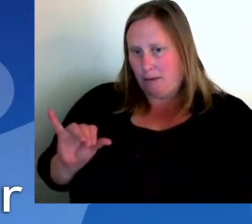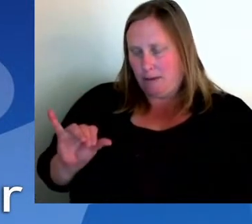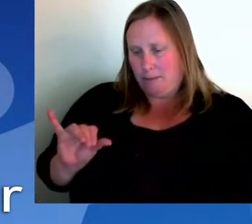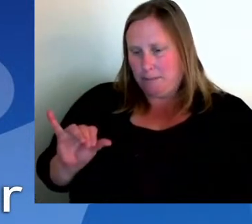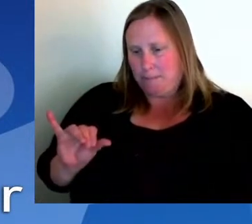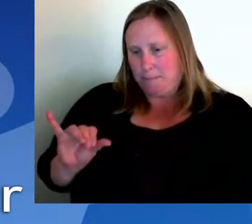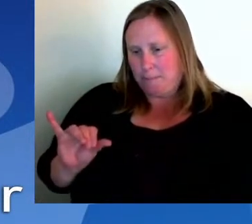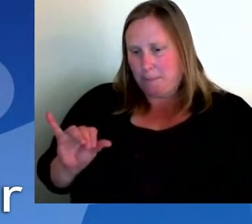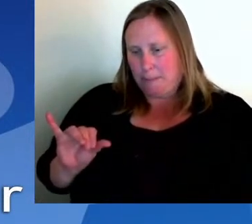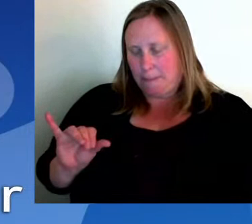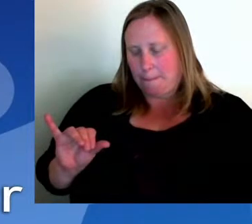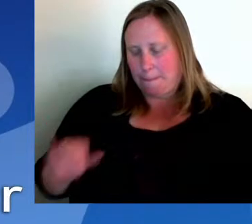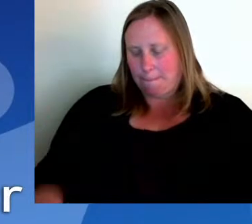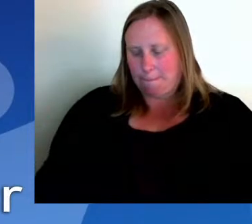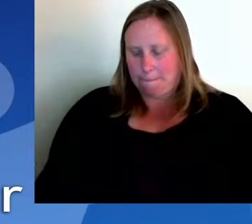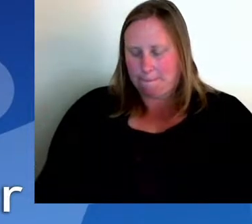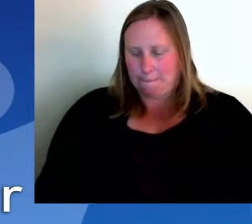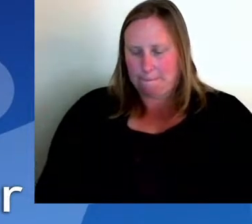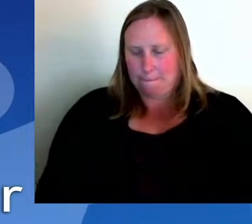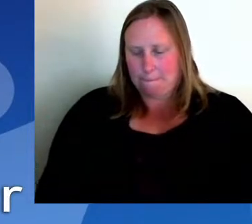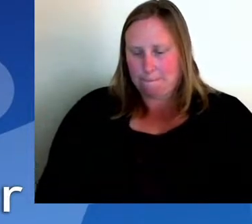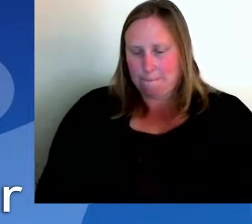Pagero.